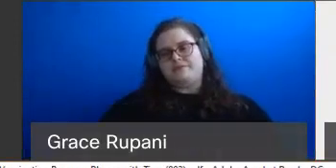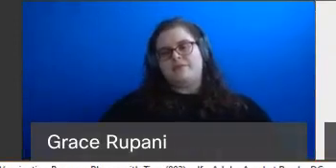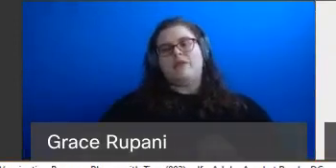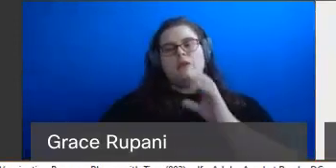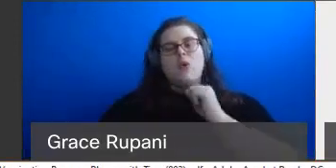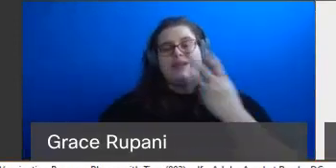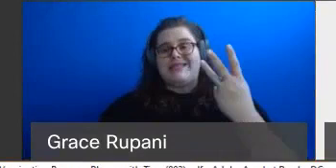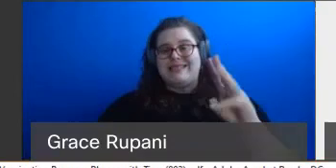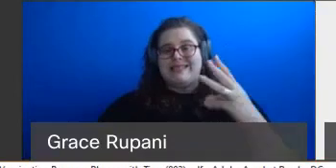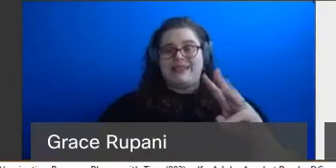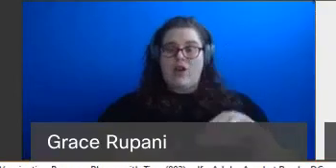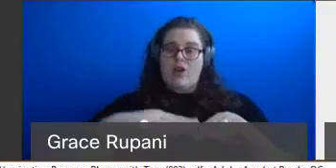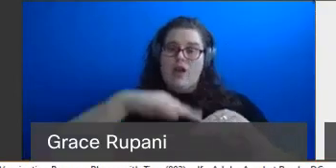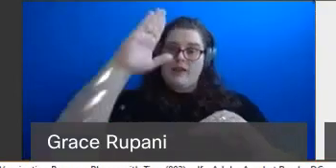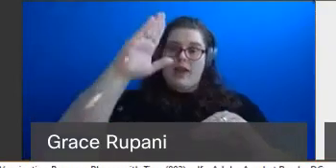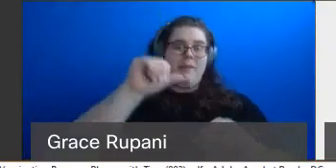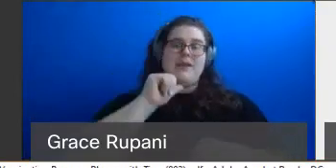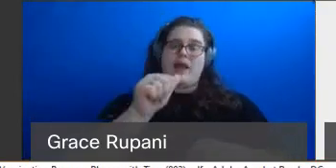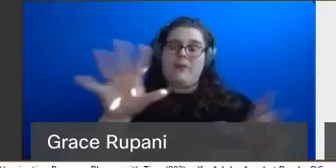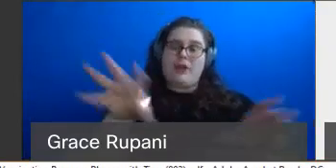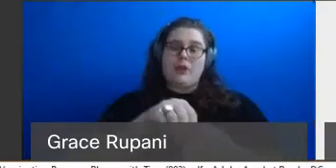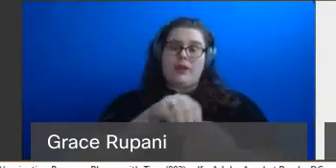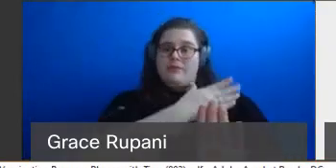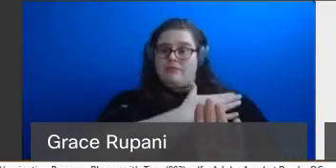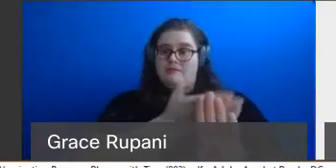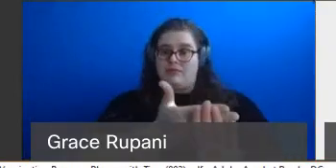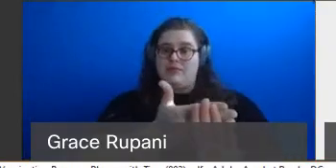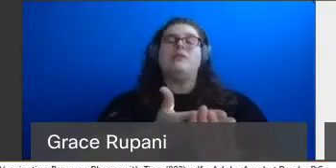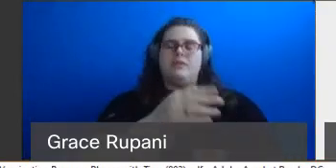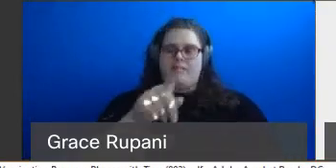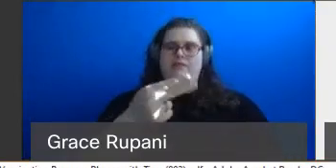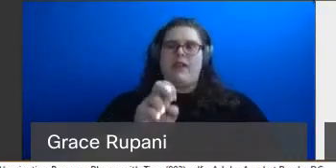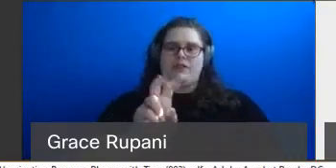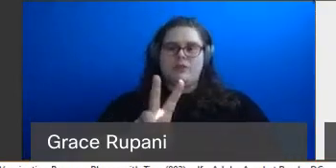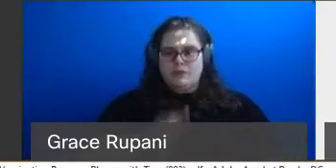not been included in the previous phases.